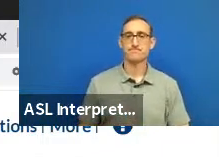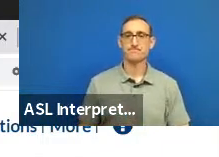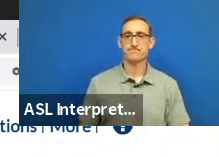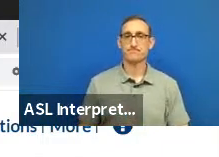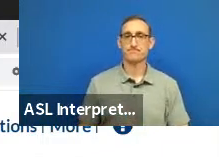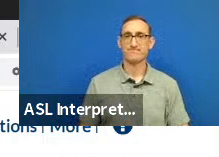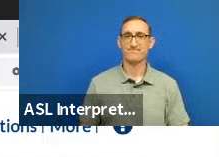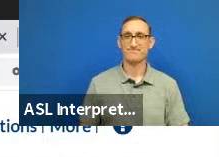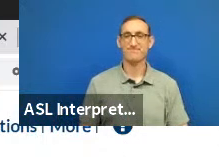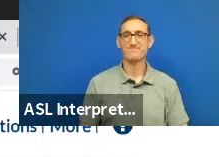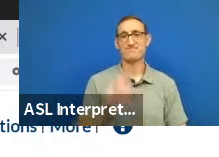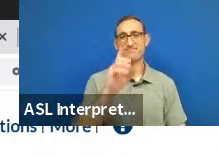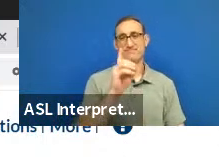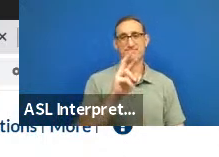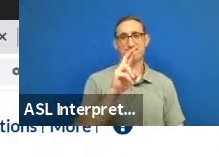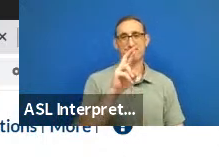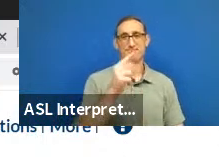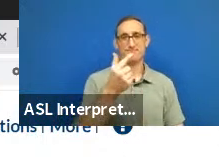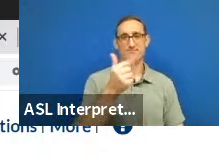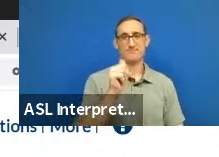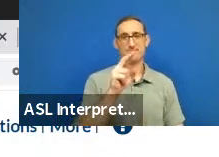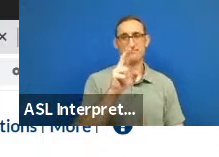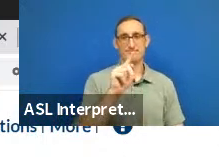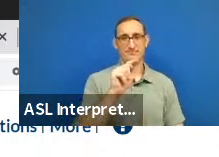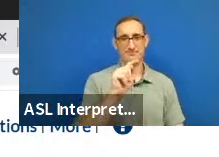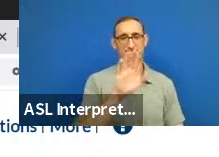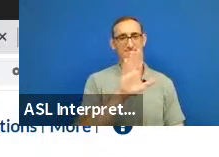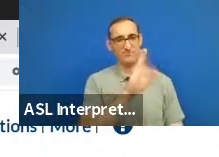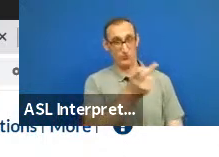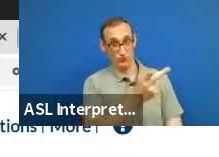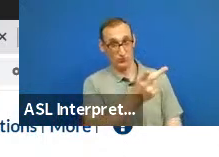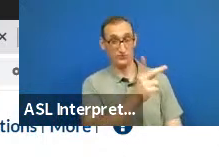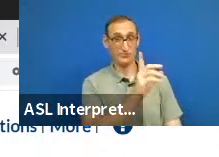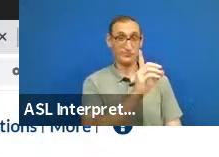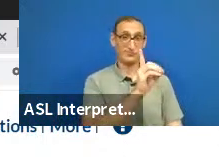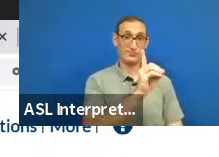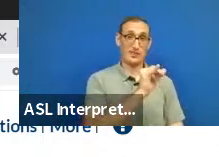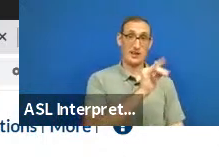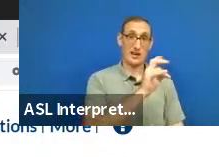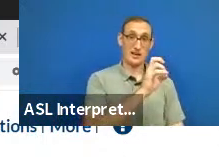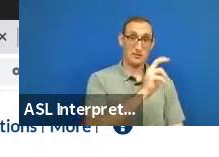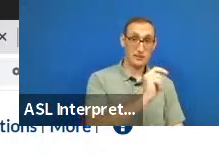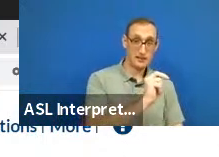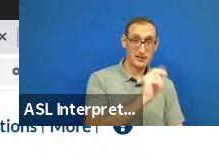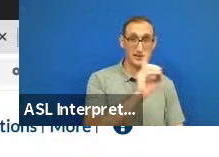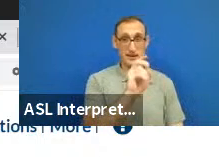Thank you, Dr. Dykeman and Ms. Davis. Others?